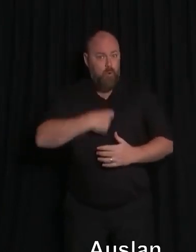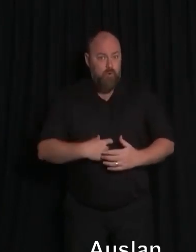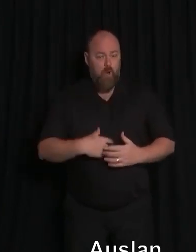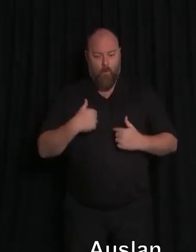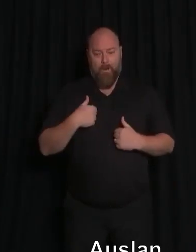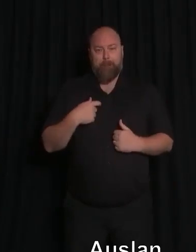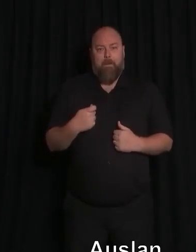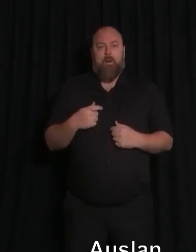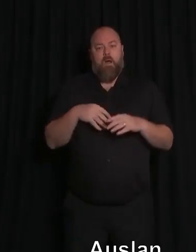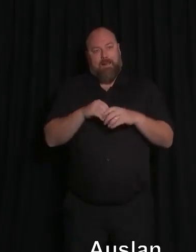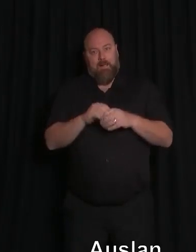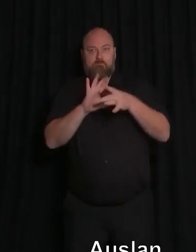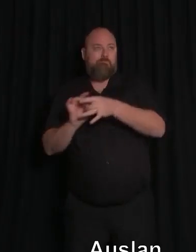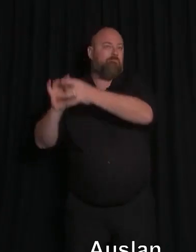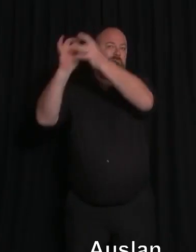global community.